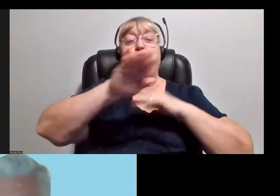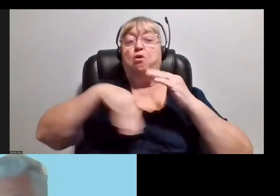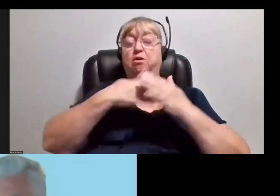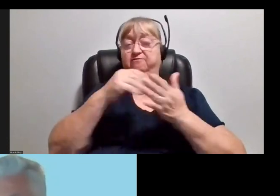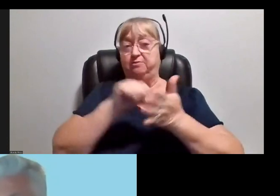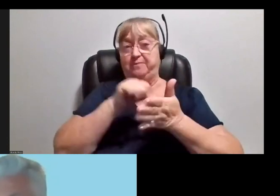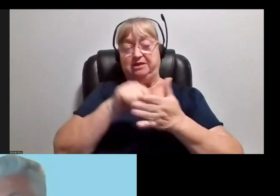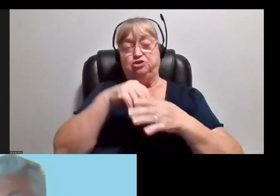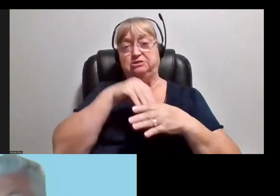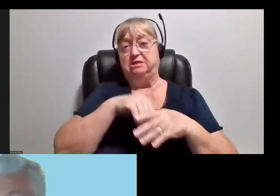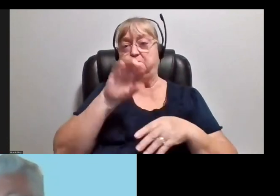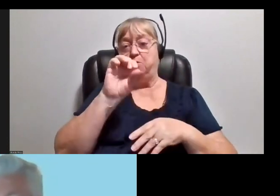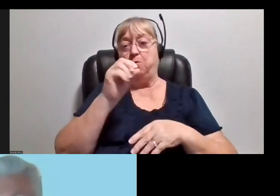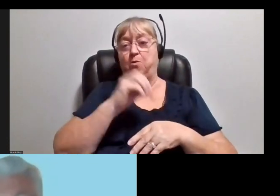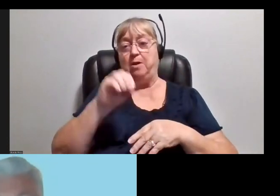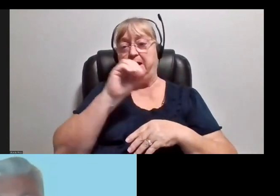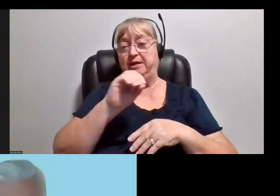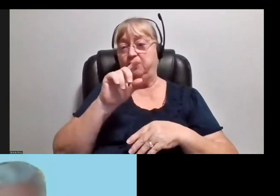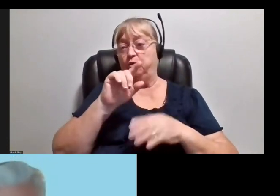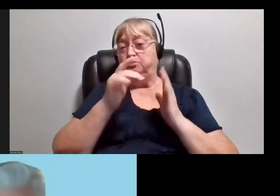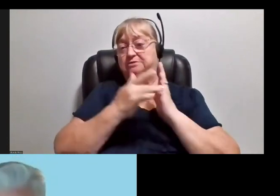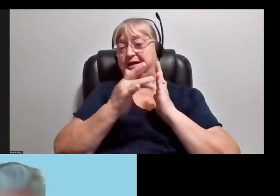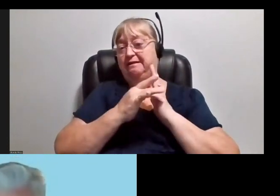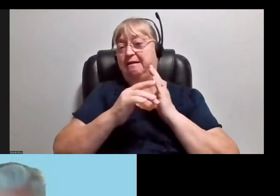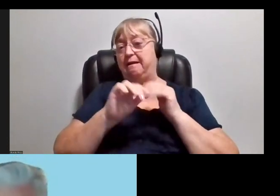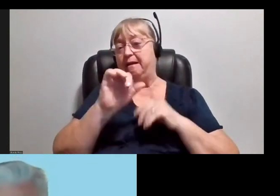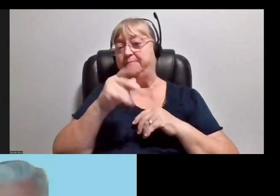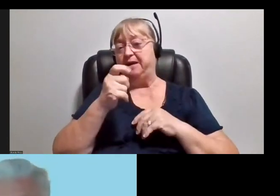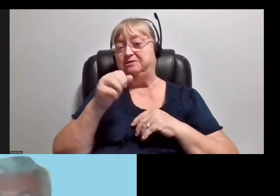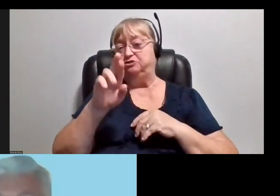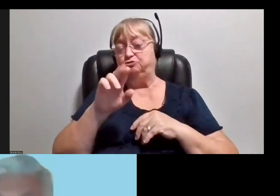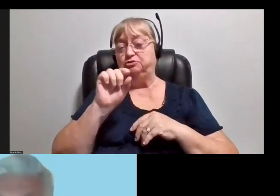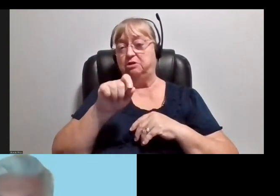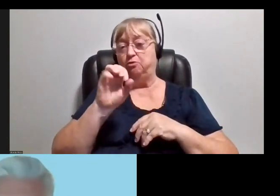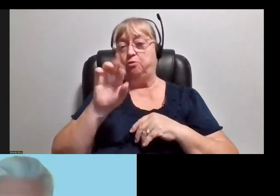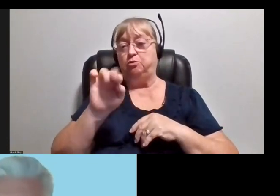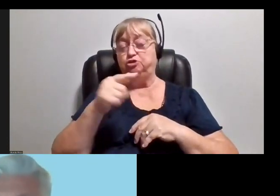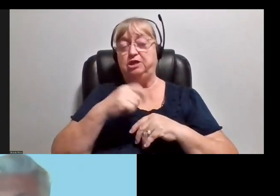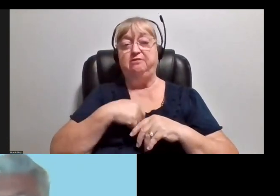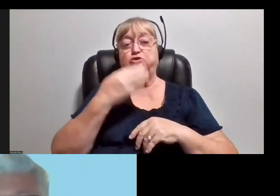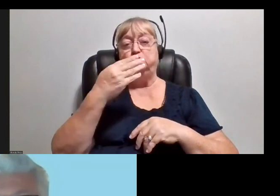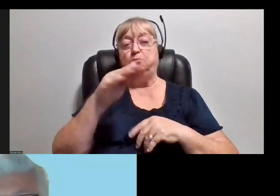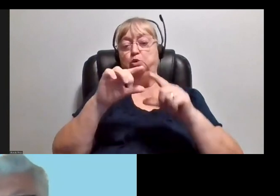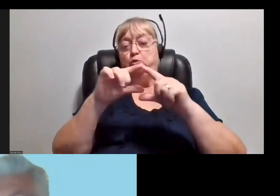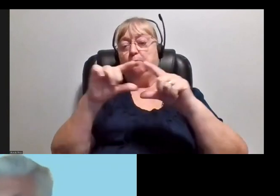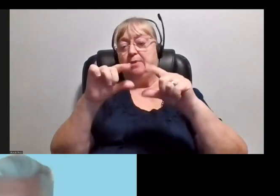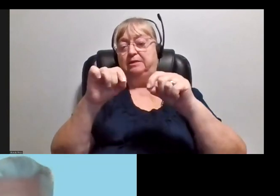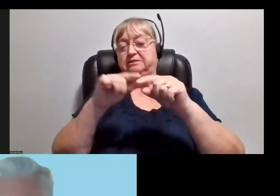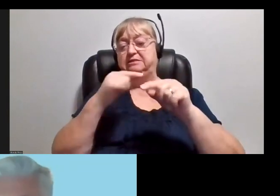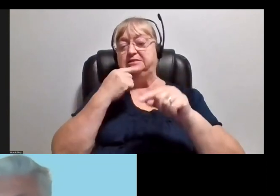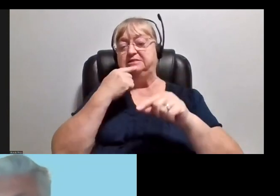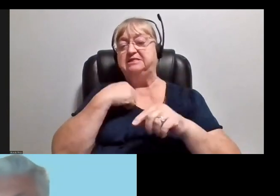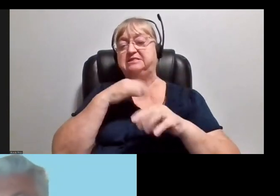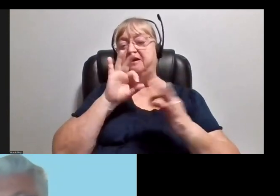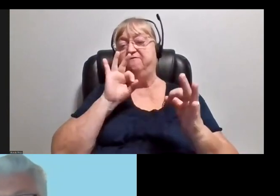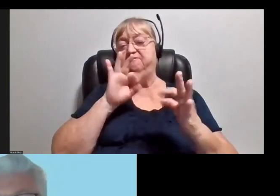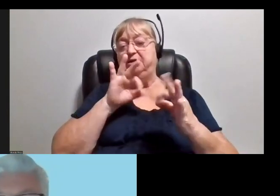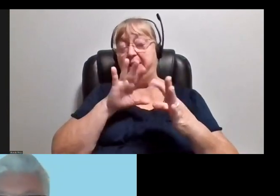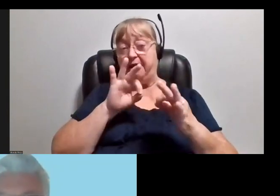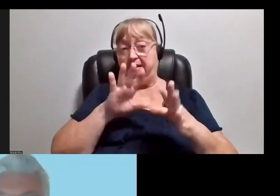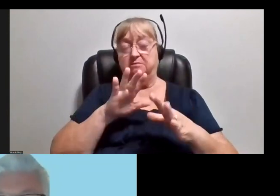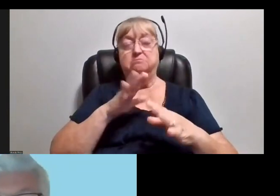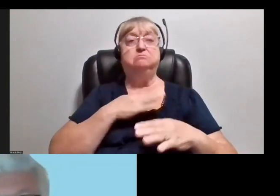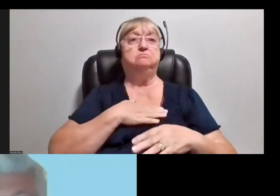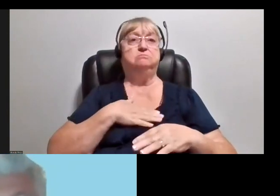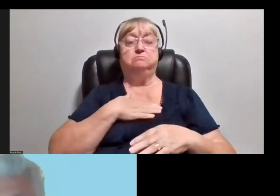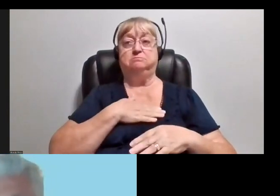at ohiotechambassadors.org, there's a blue button that says feedback. You're welcome to go there. But